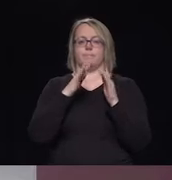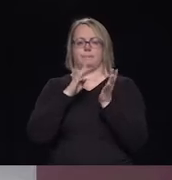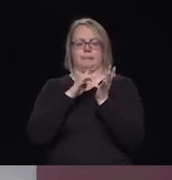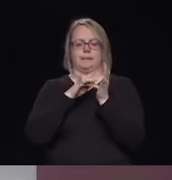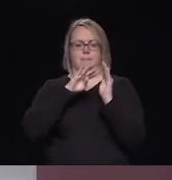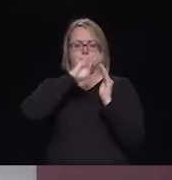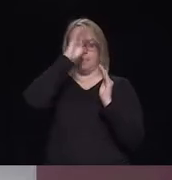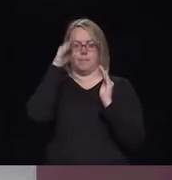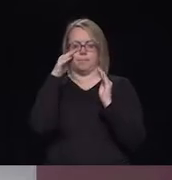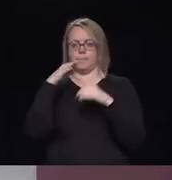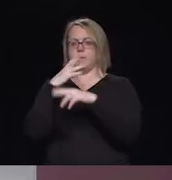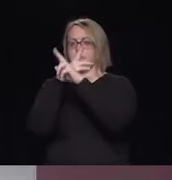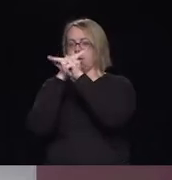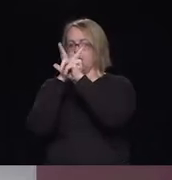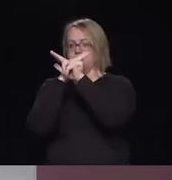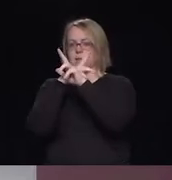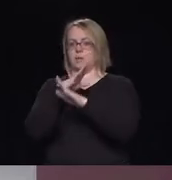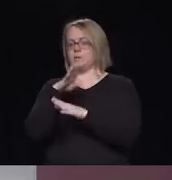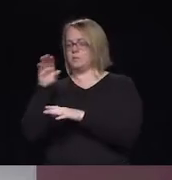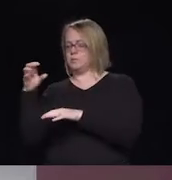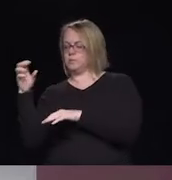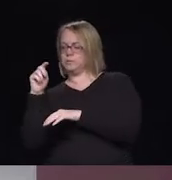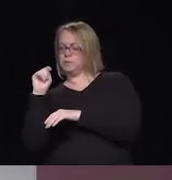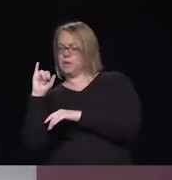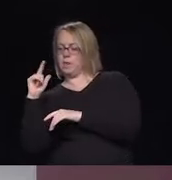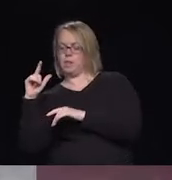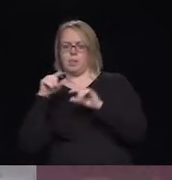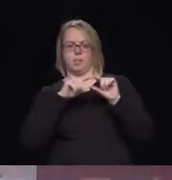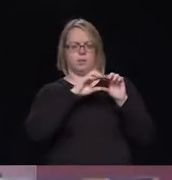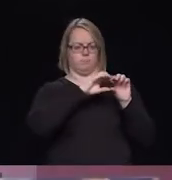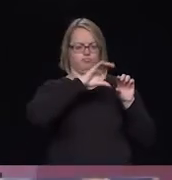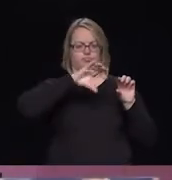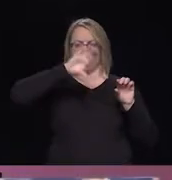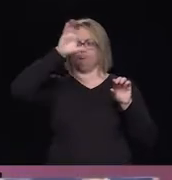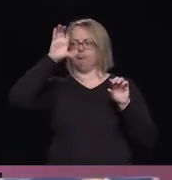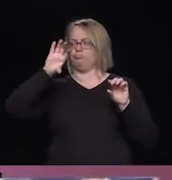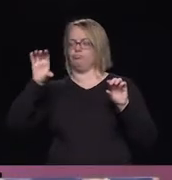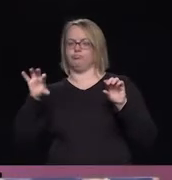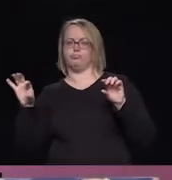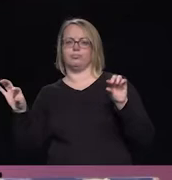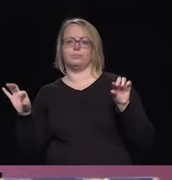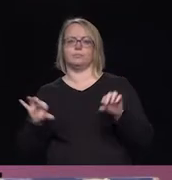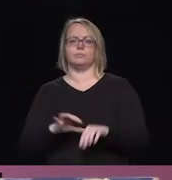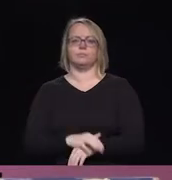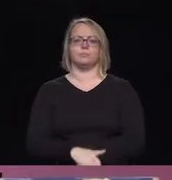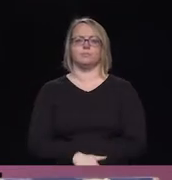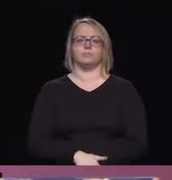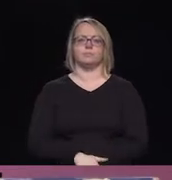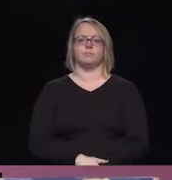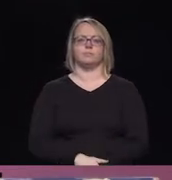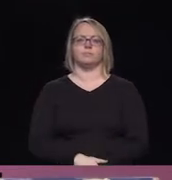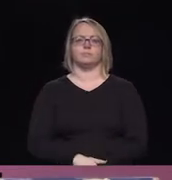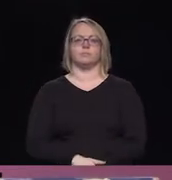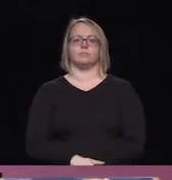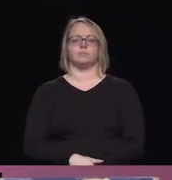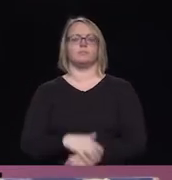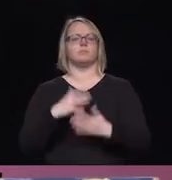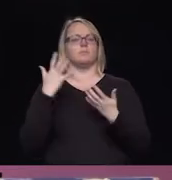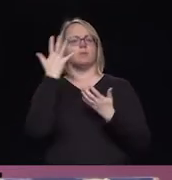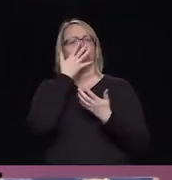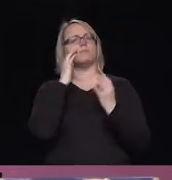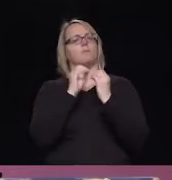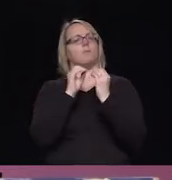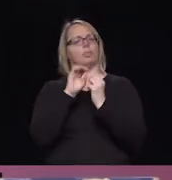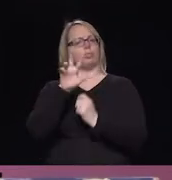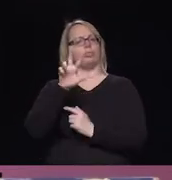cloud shapes. And now I'm going to help you add some shading and colors to the cloud to make it more three